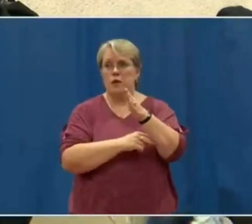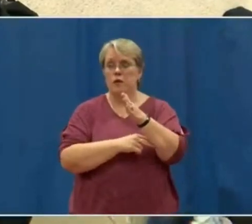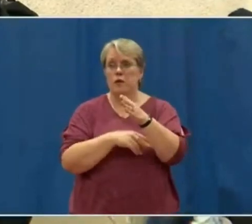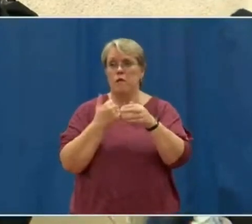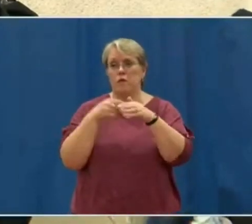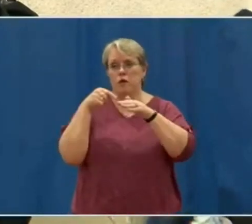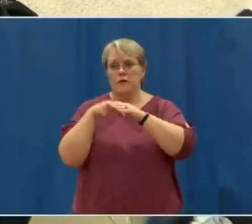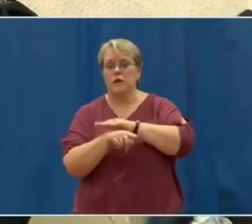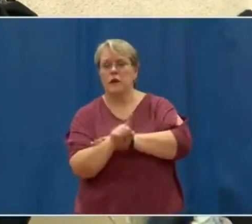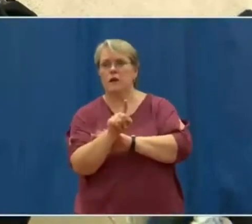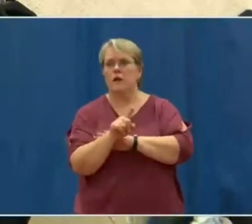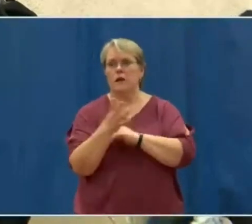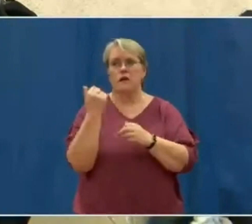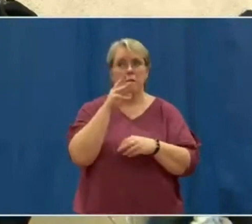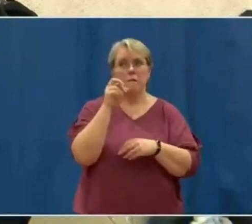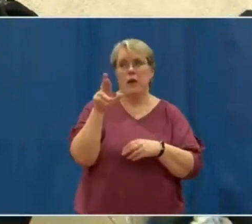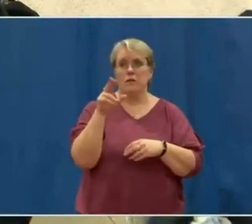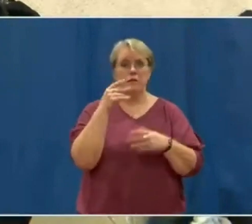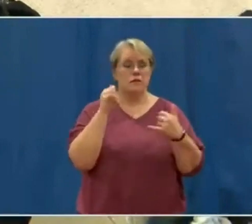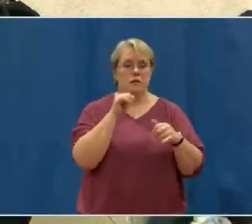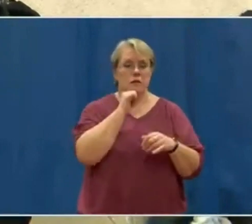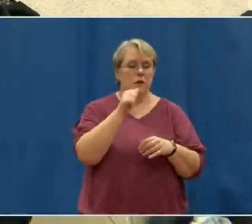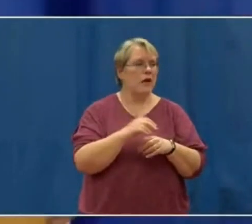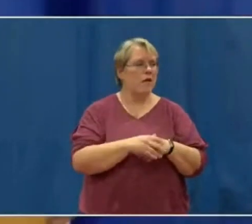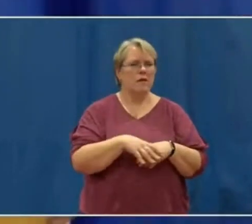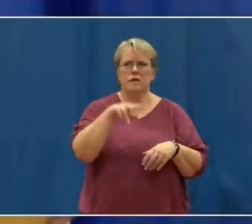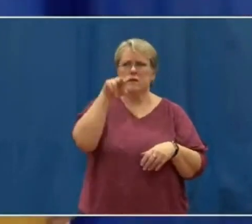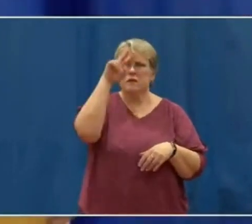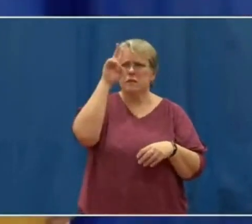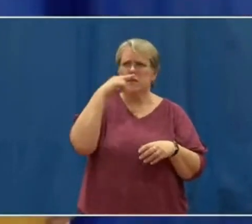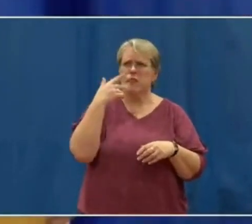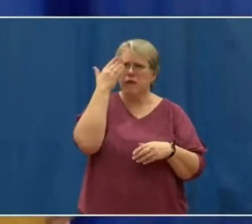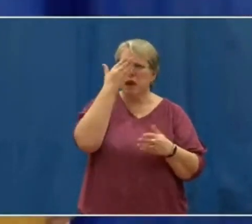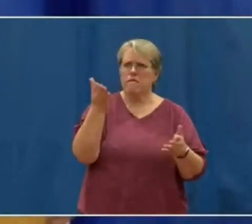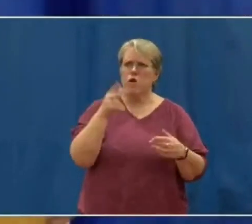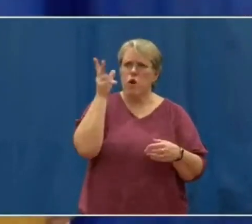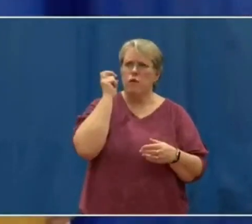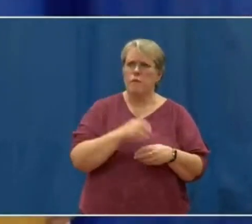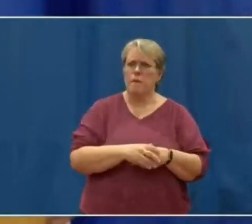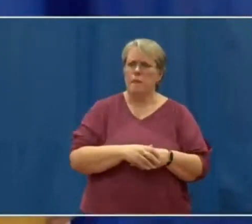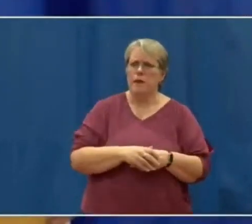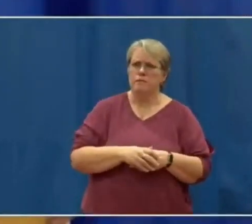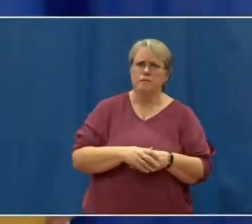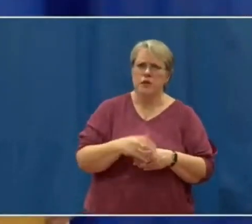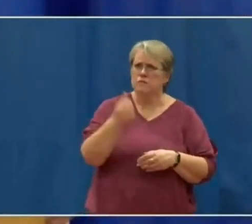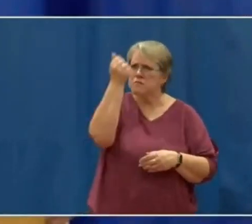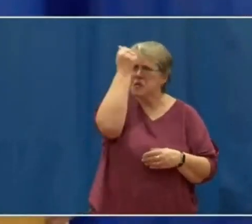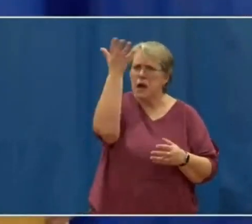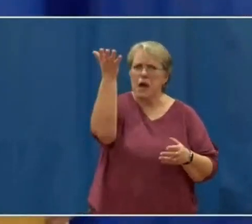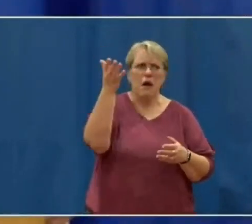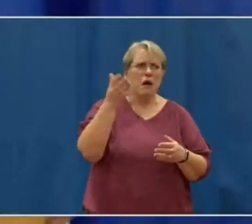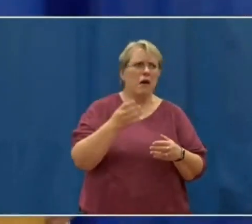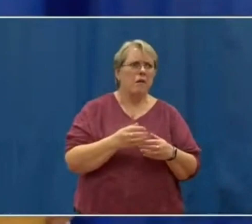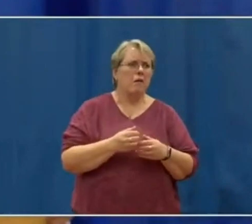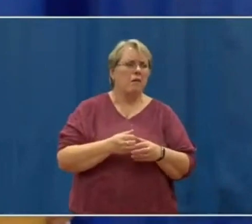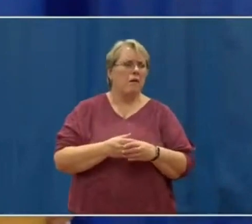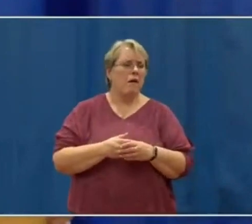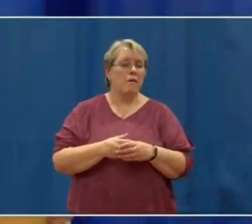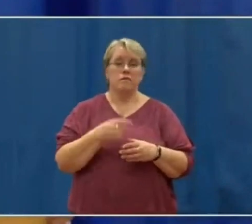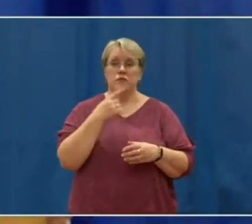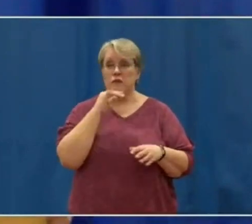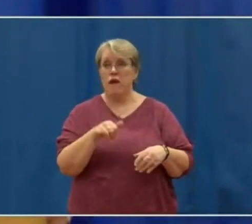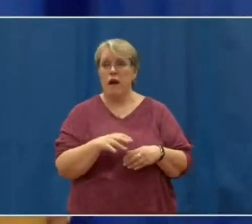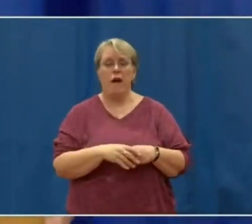over a tunnel, whether you're mayor still or not. That could be the dumbest thing I've ever heard in my life. That's fair. Yeah, all right. That's fair. You can say